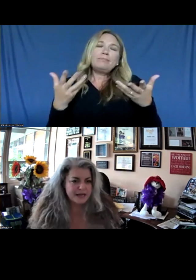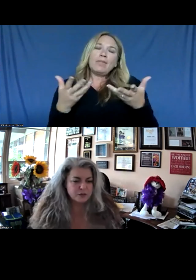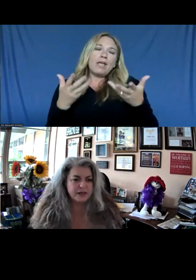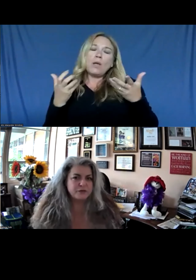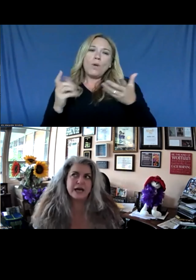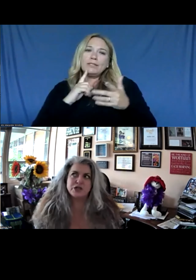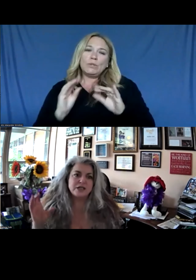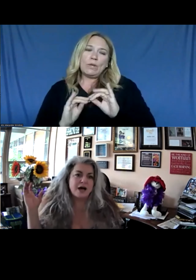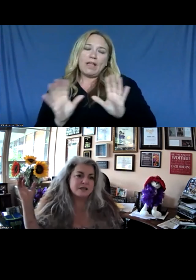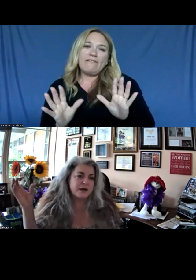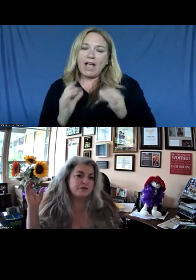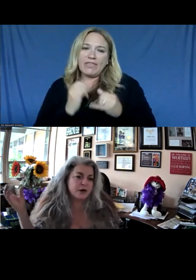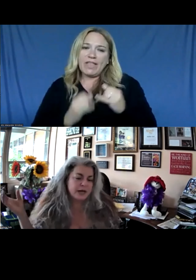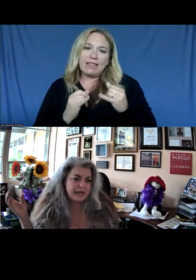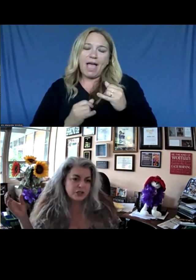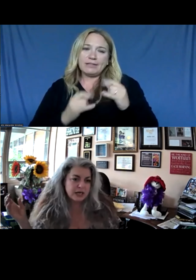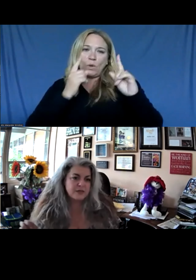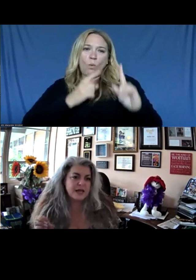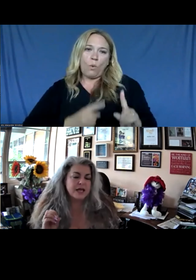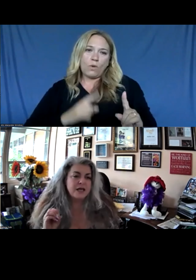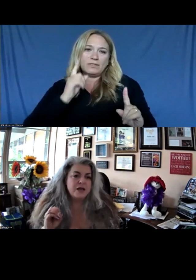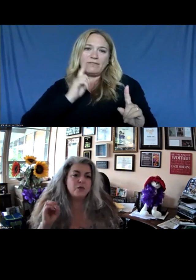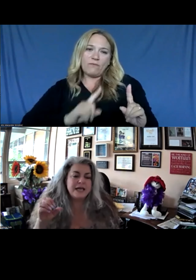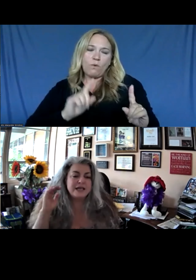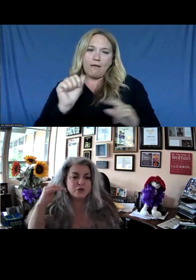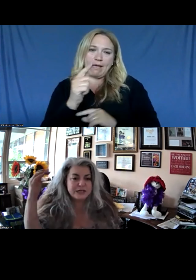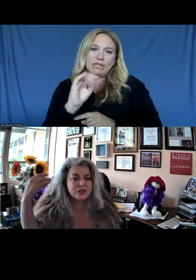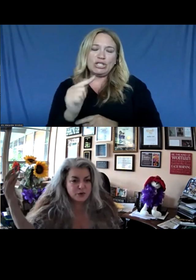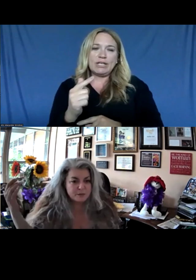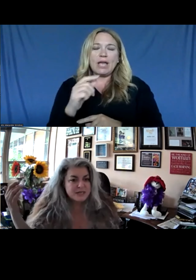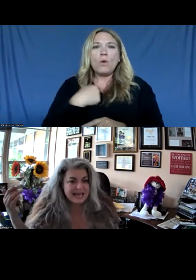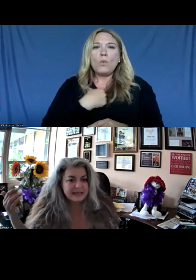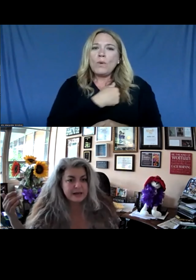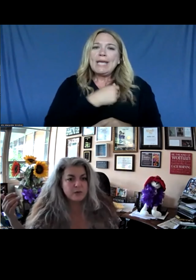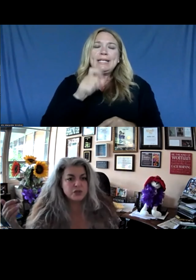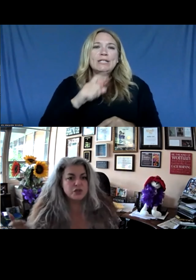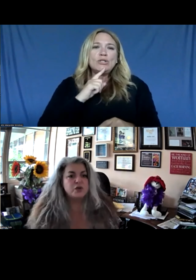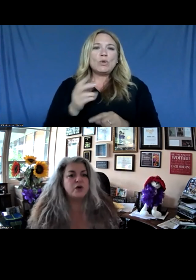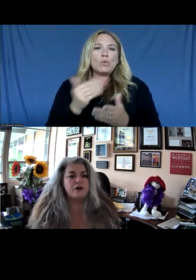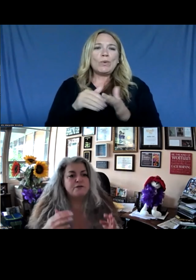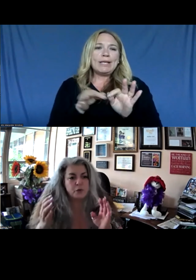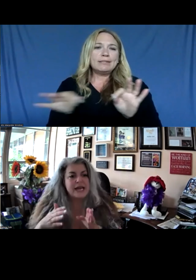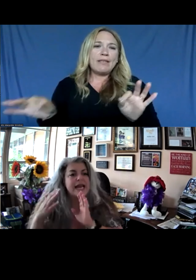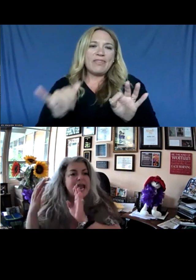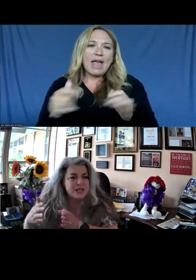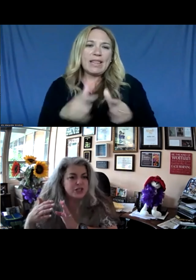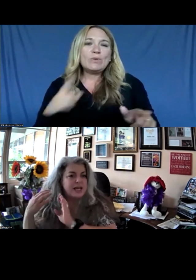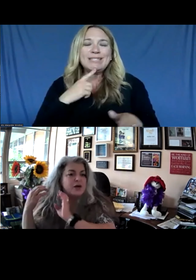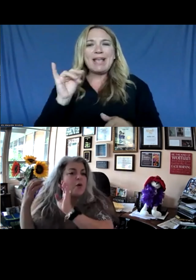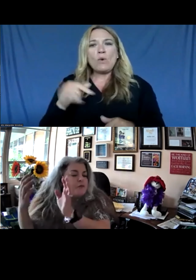goals of the master plan for aging talks about affording aging. And I think we need to rescript that language to